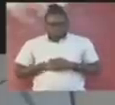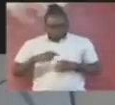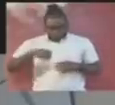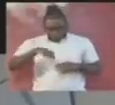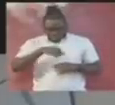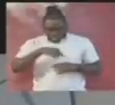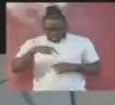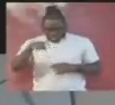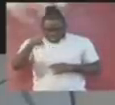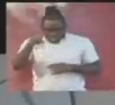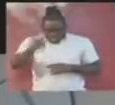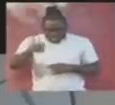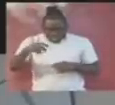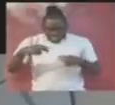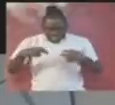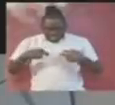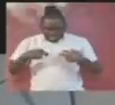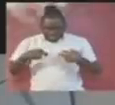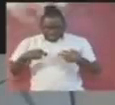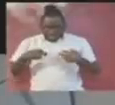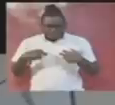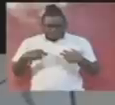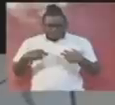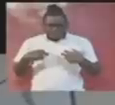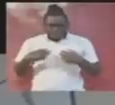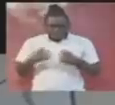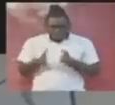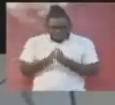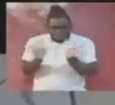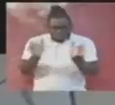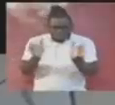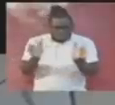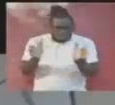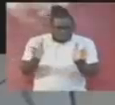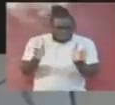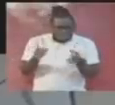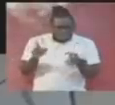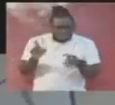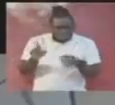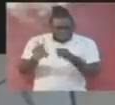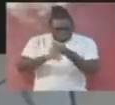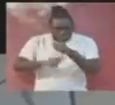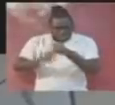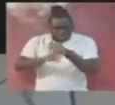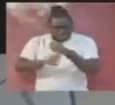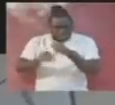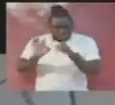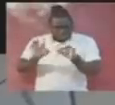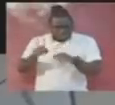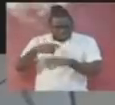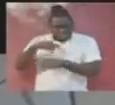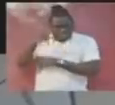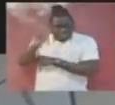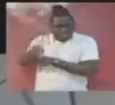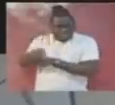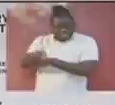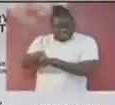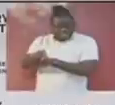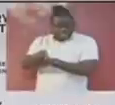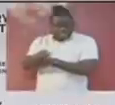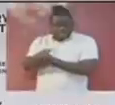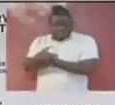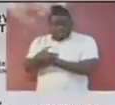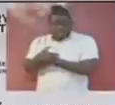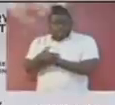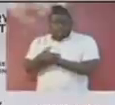pandemic? And if so, what happens if we don't achieve it either locally or globally? Okay, so